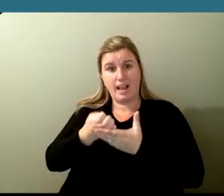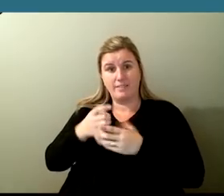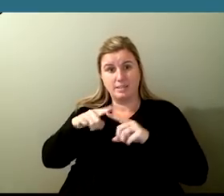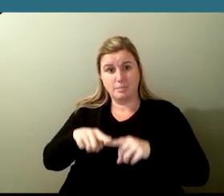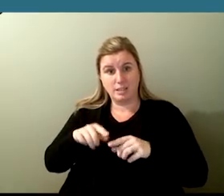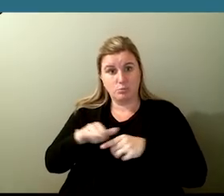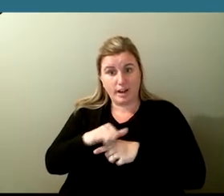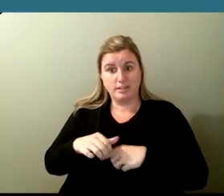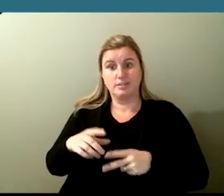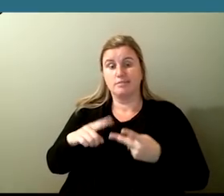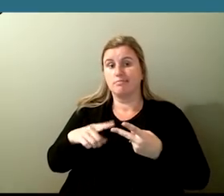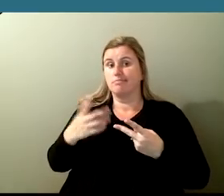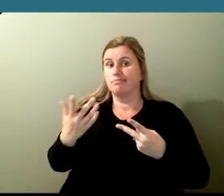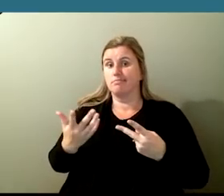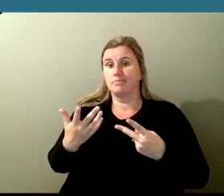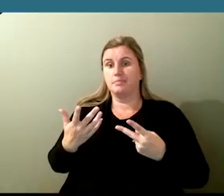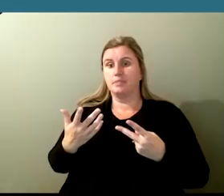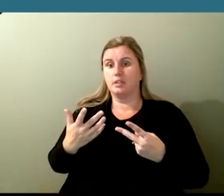being